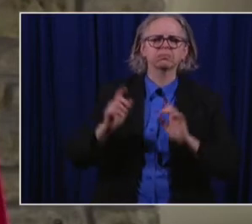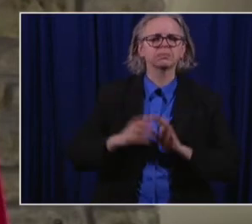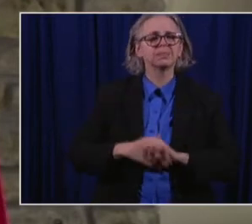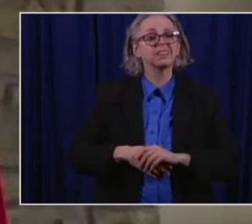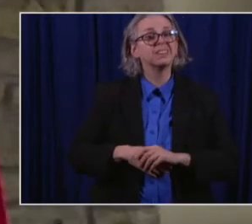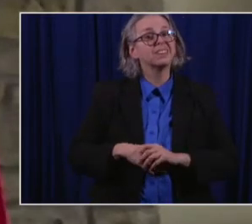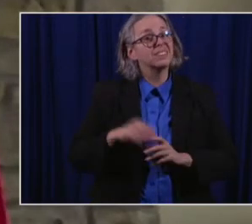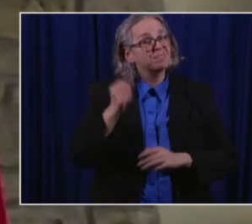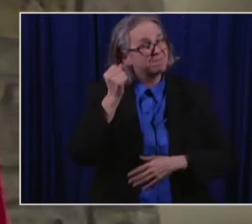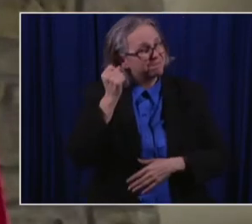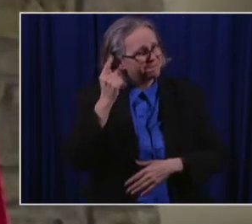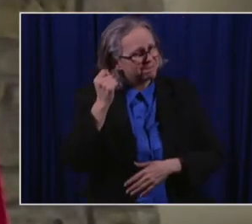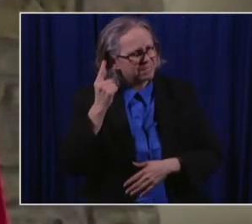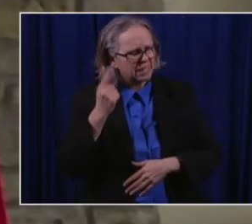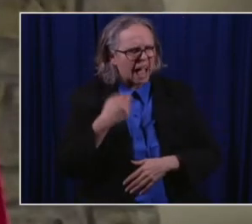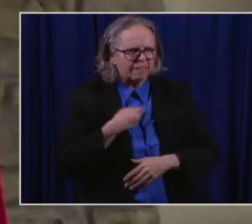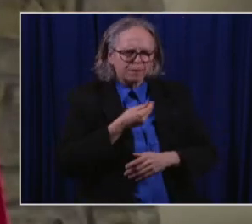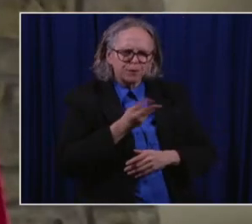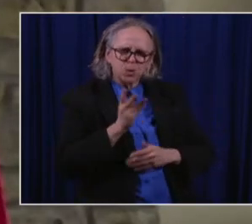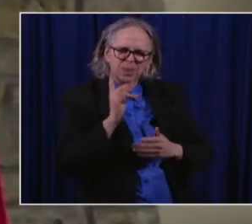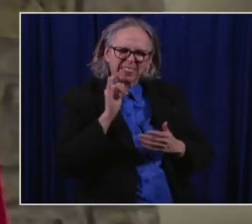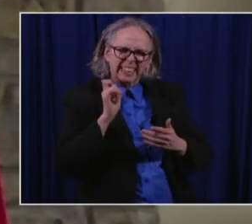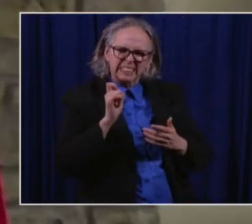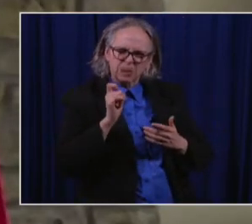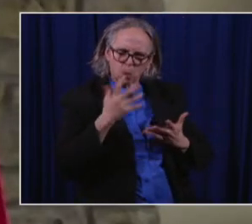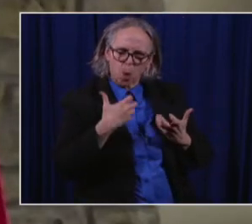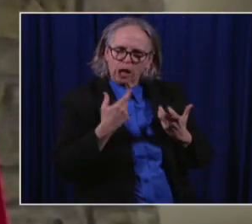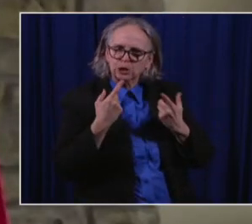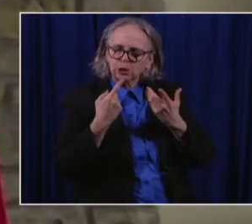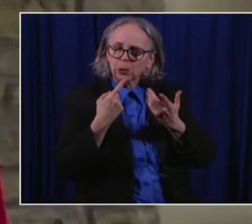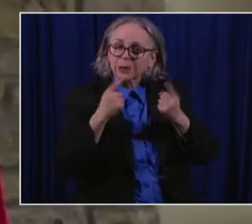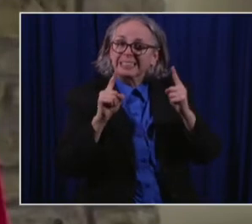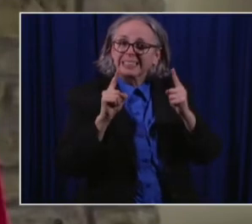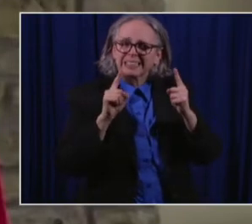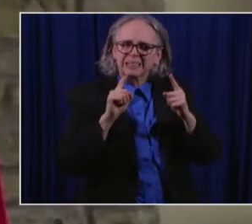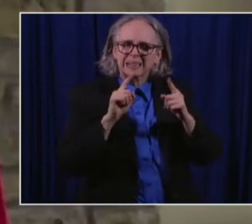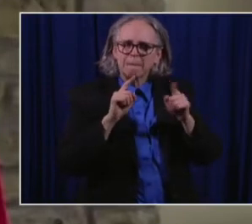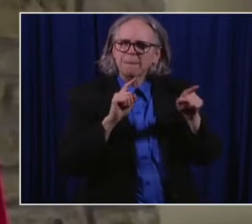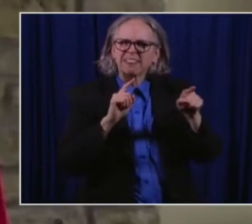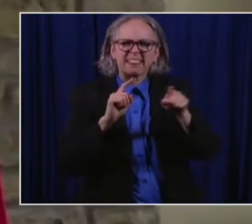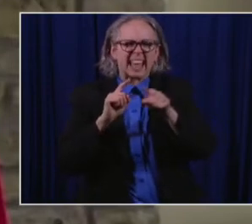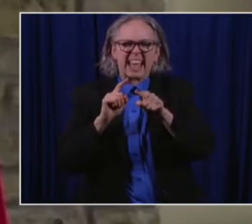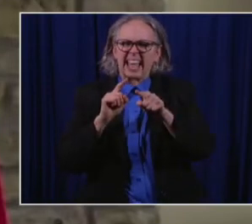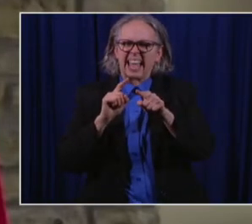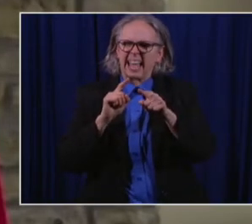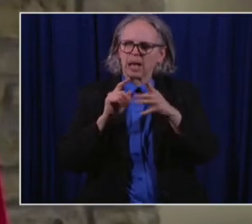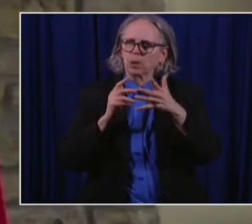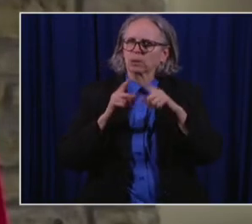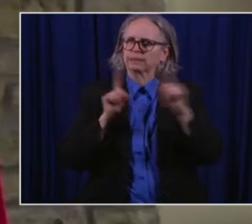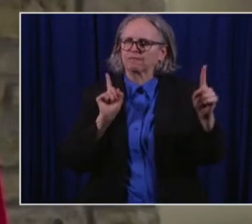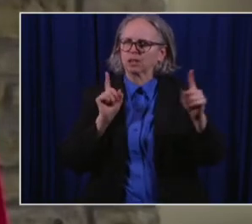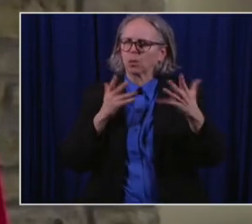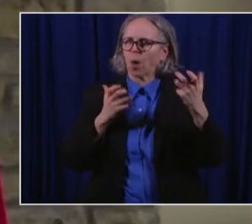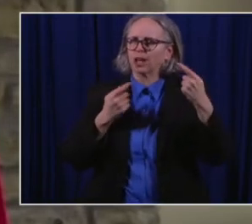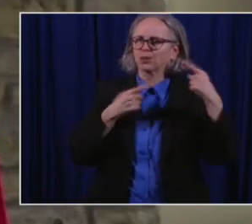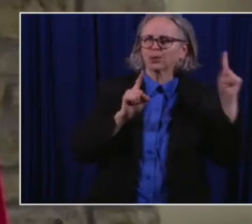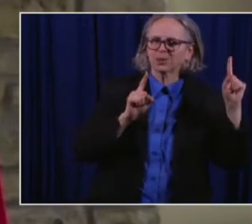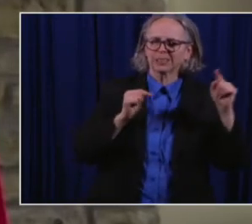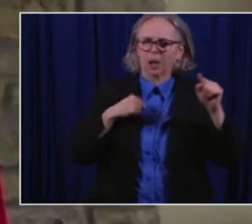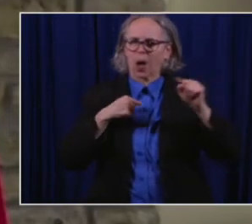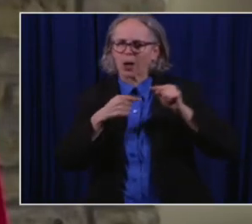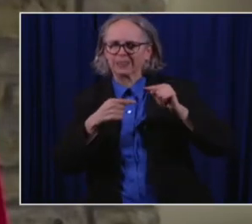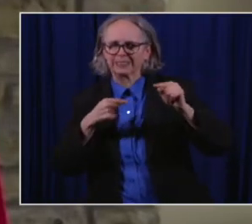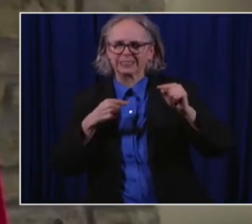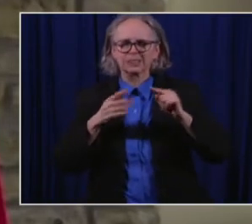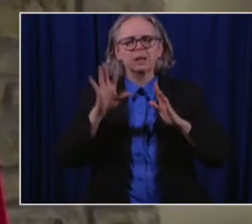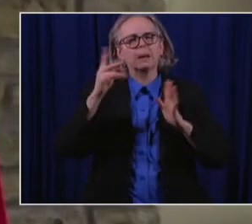this lame duck session. They have things that they want to get done. So I'm just going to, let it go at